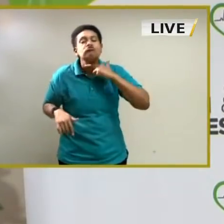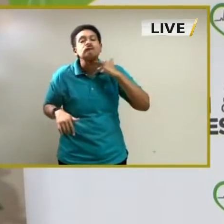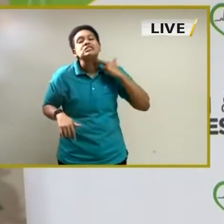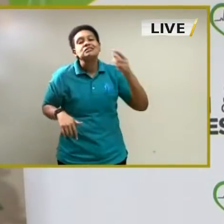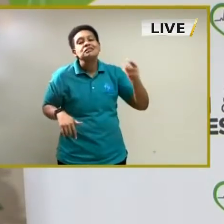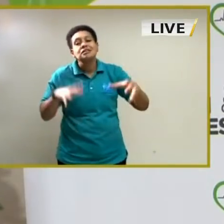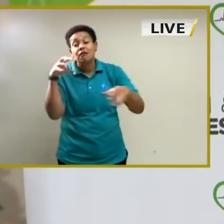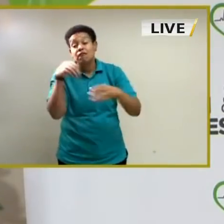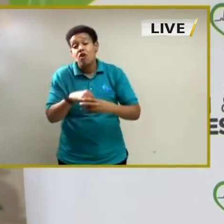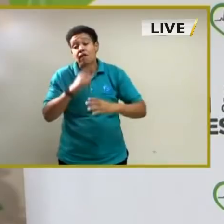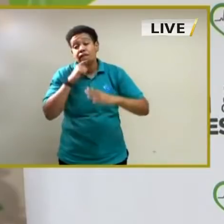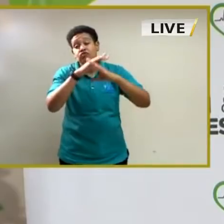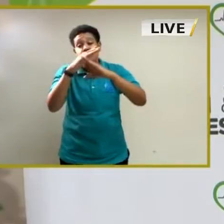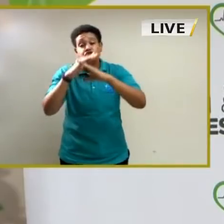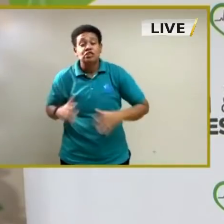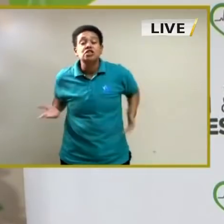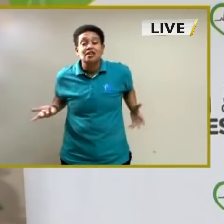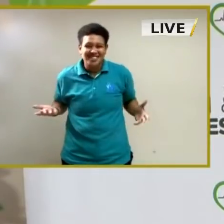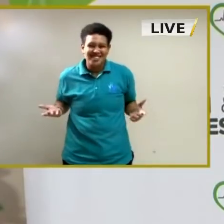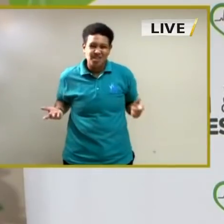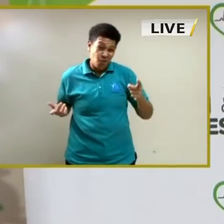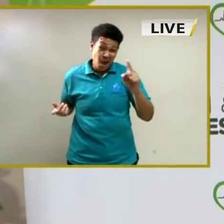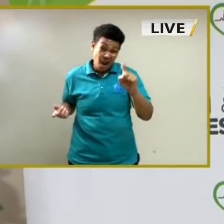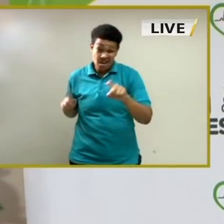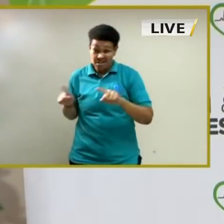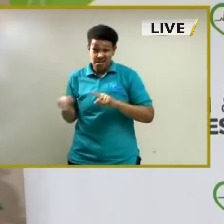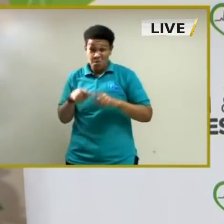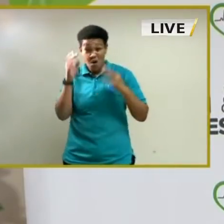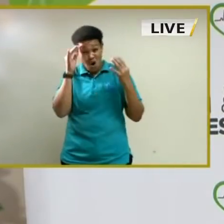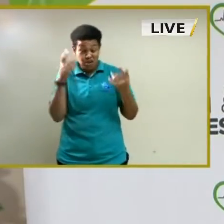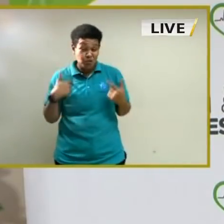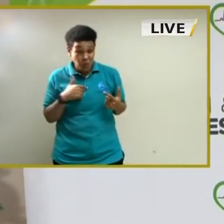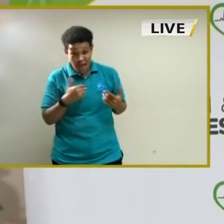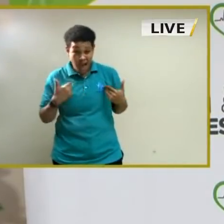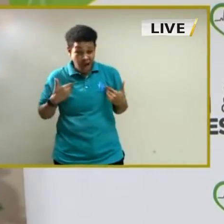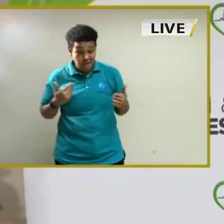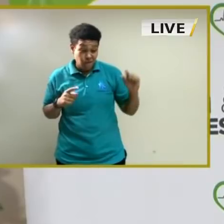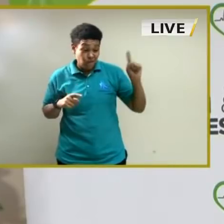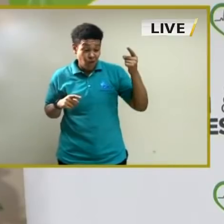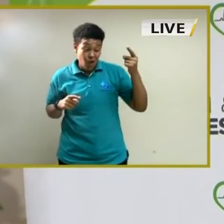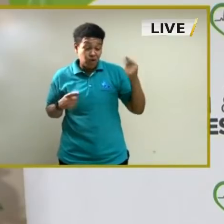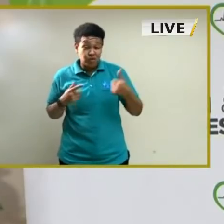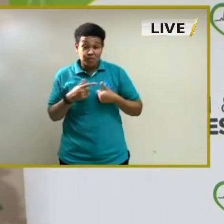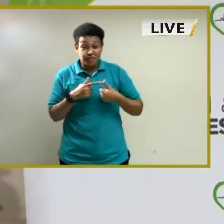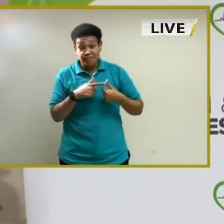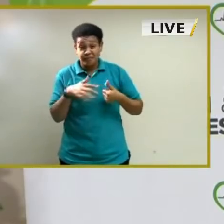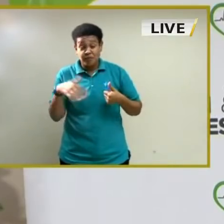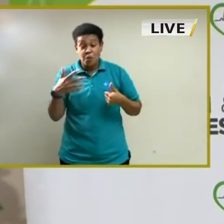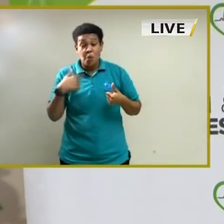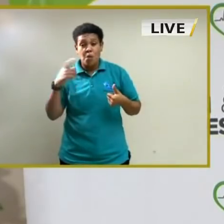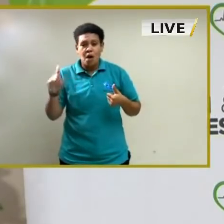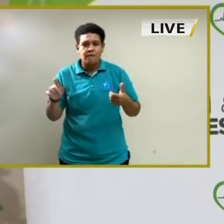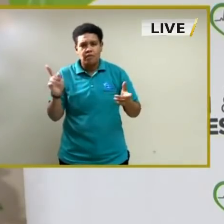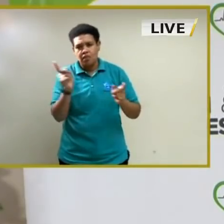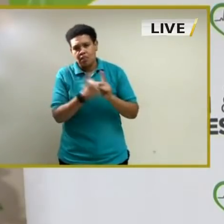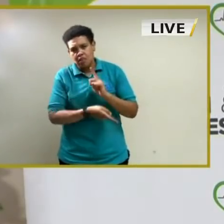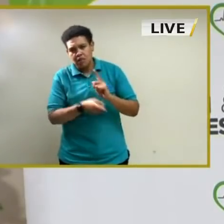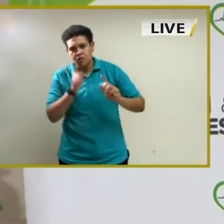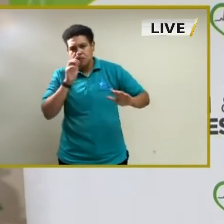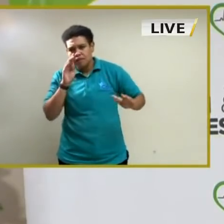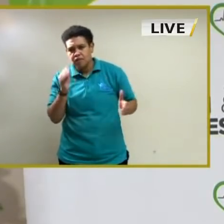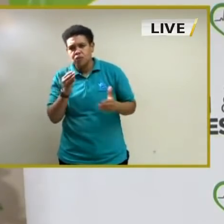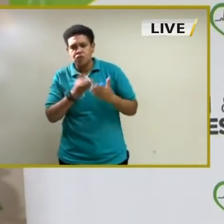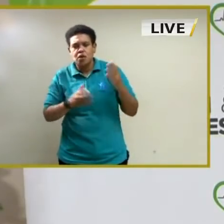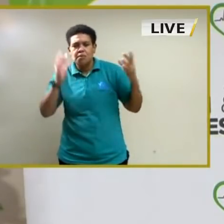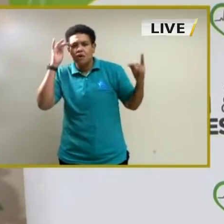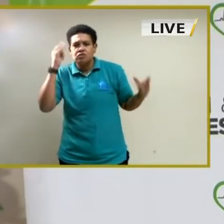are involved in restrictions. So you ask about the concerns we have. In the first instance, we have had to pivot to address some concerns